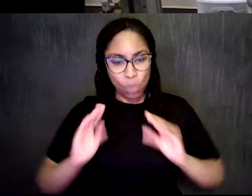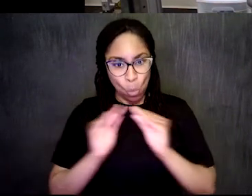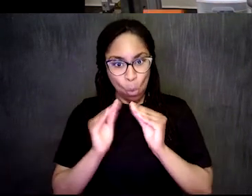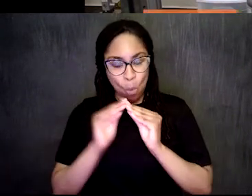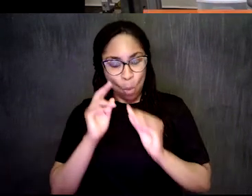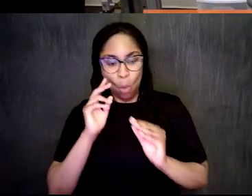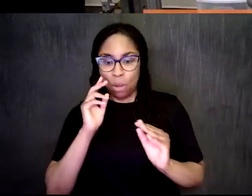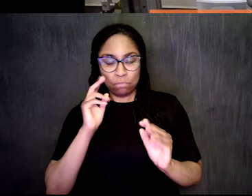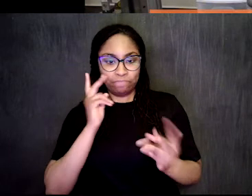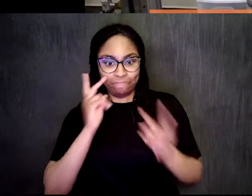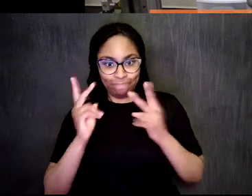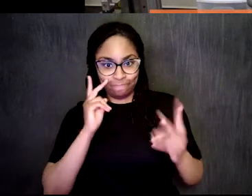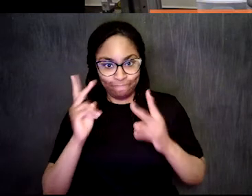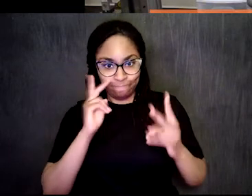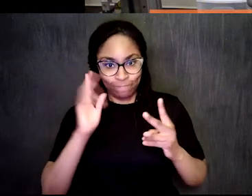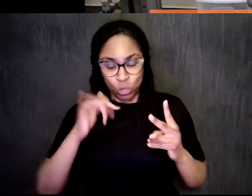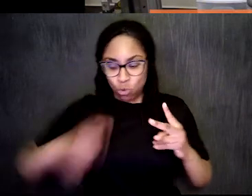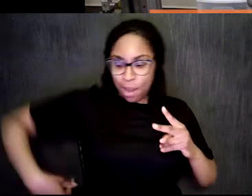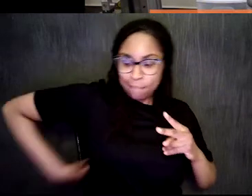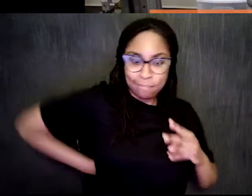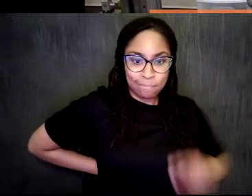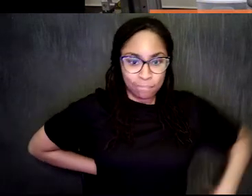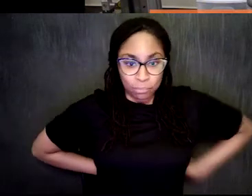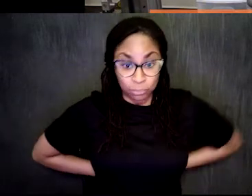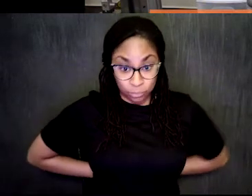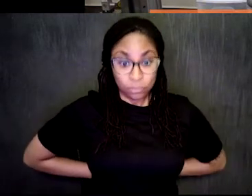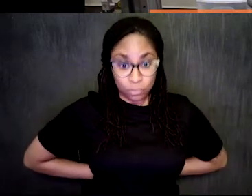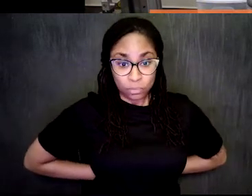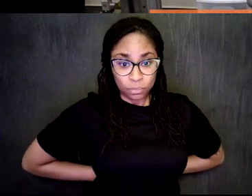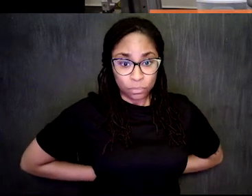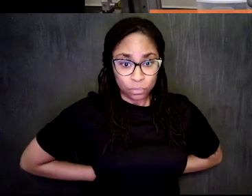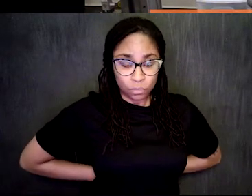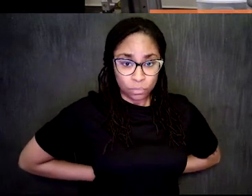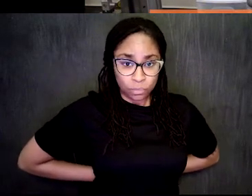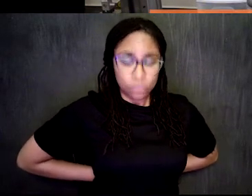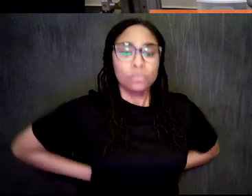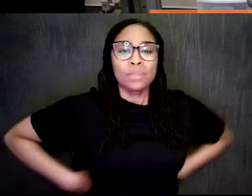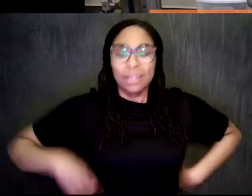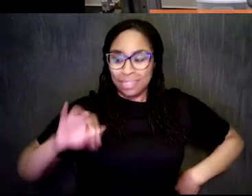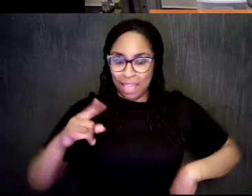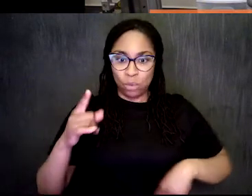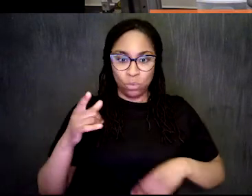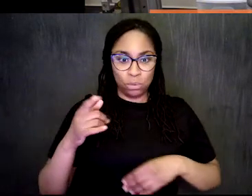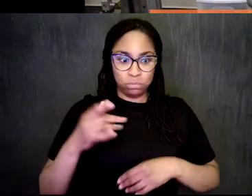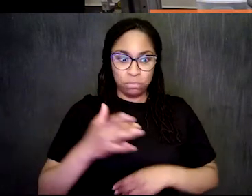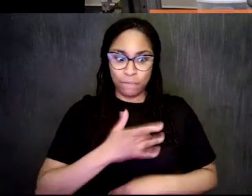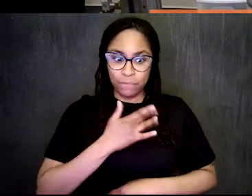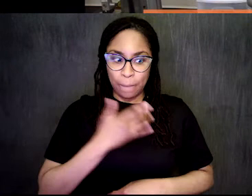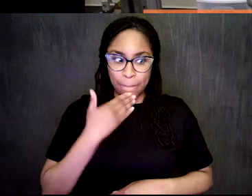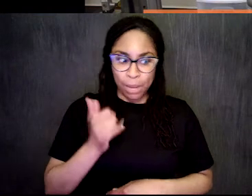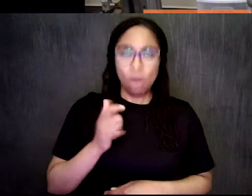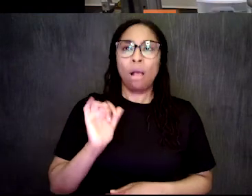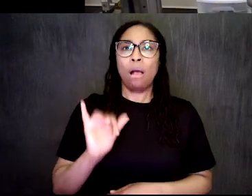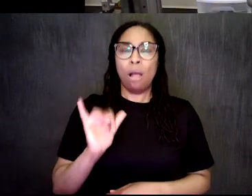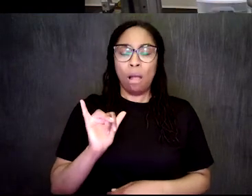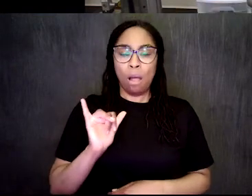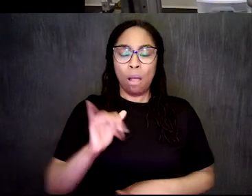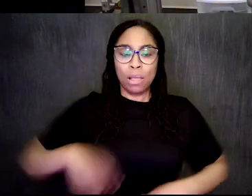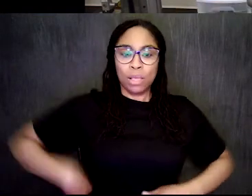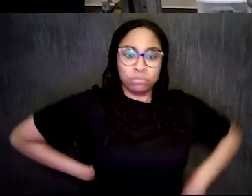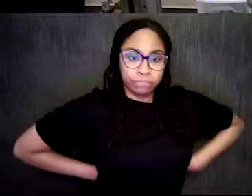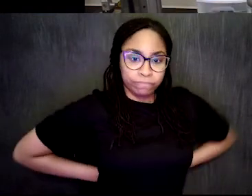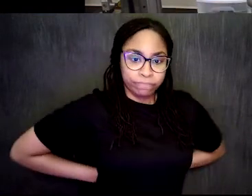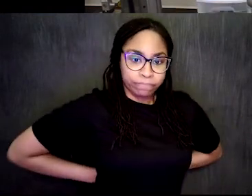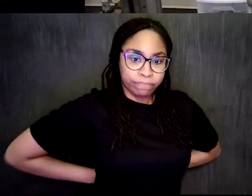backwards. If you want additional cues, you can try to put your hand underneath your lower back. And what you're going to try to do when we